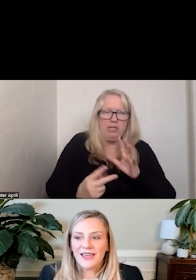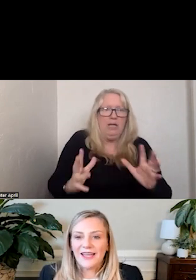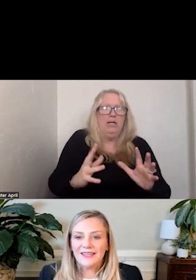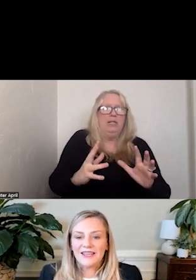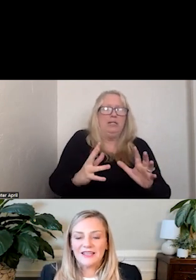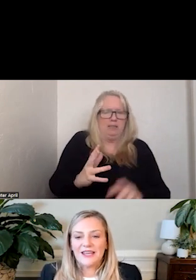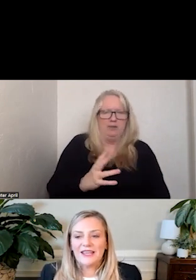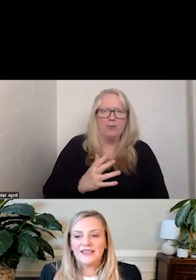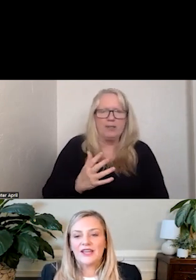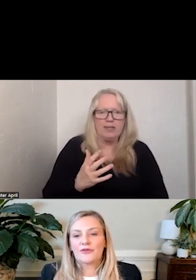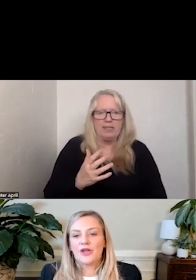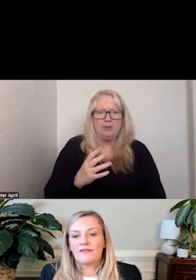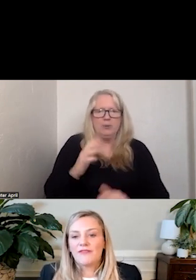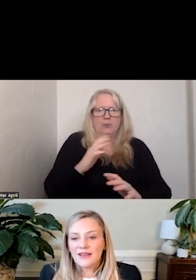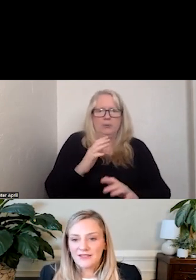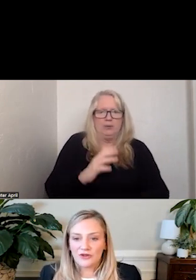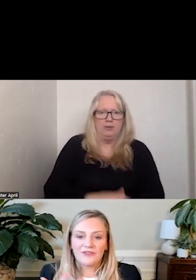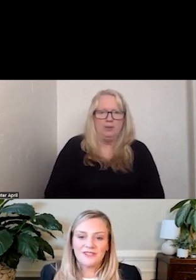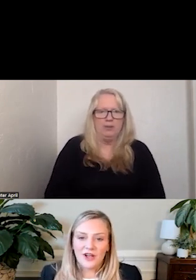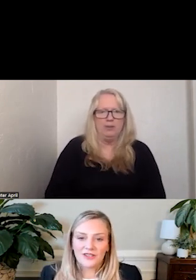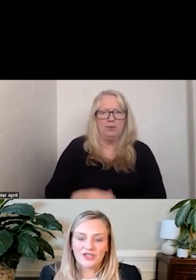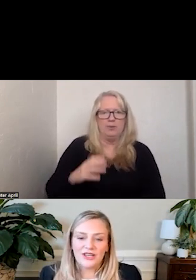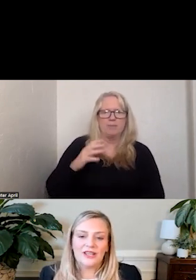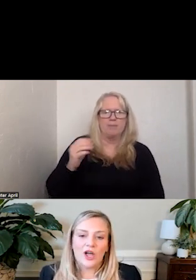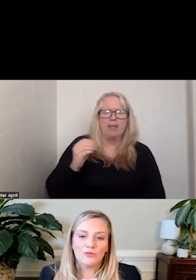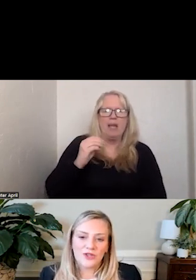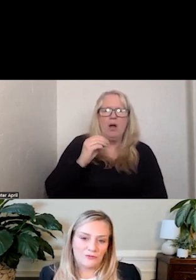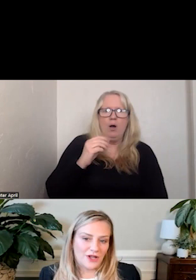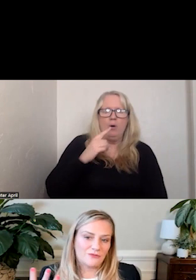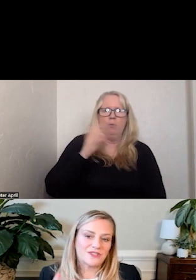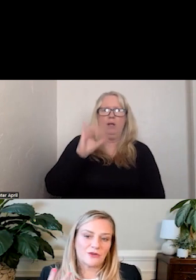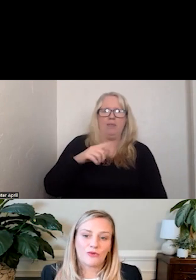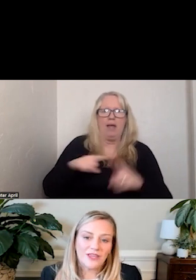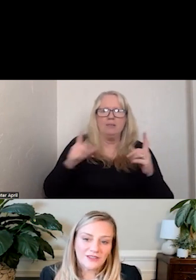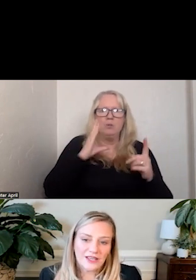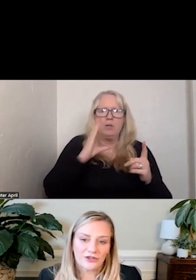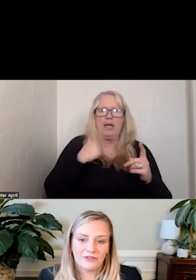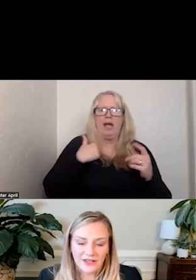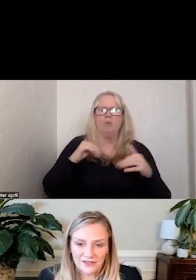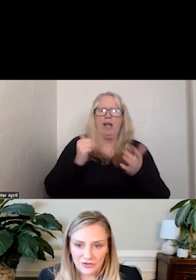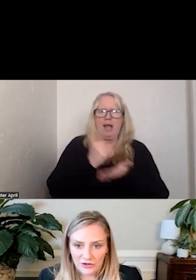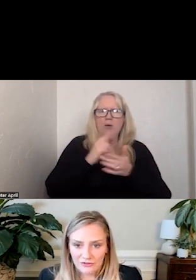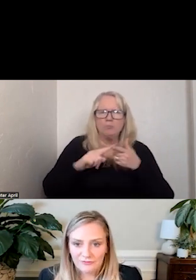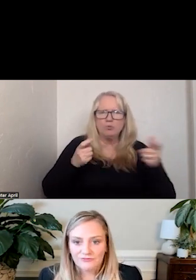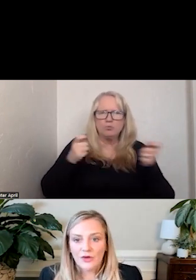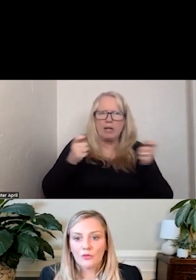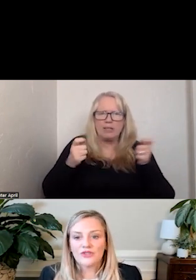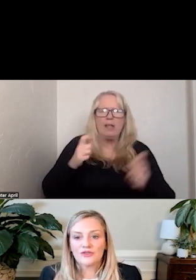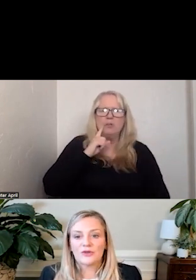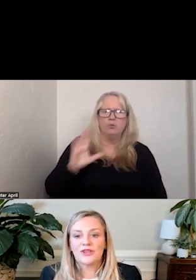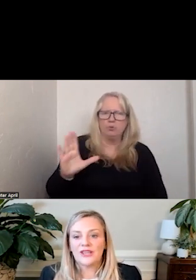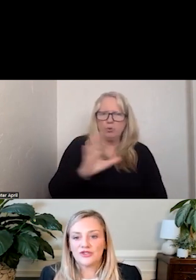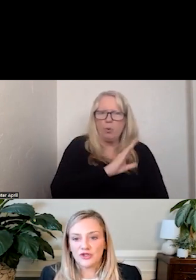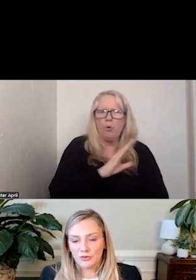response. And it affects your physiology. It helps, I would say, regulate your vagus nerve,